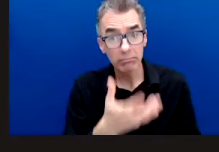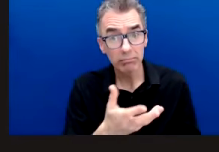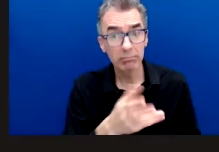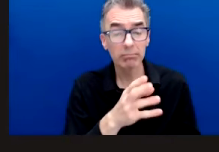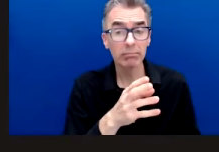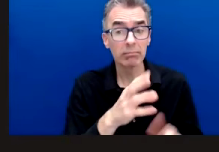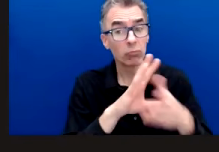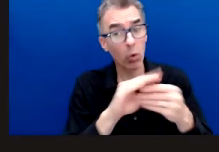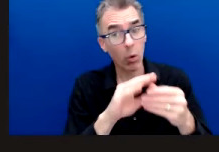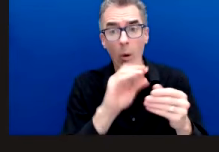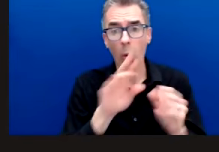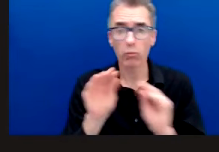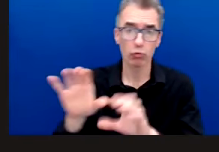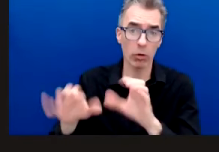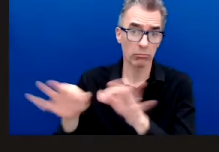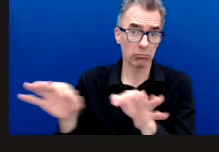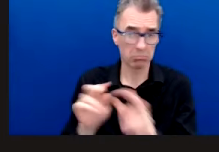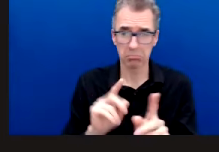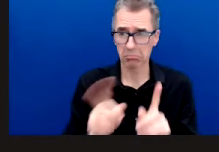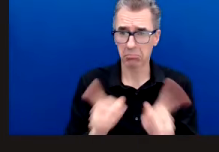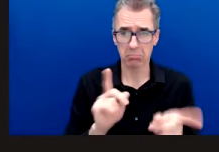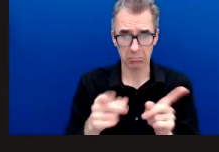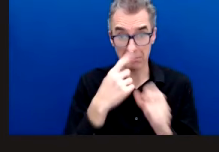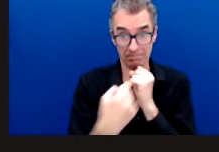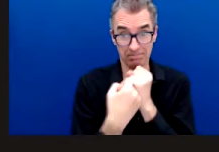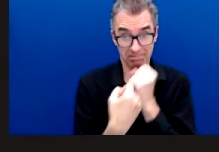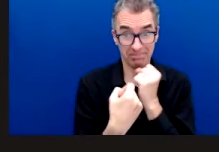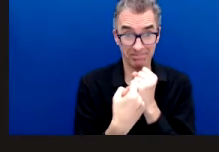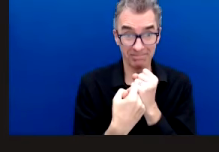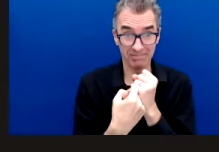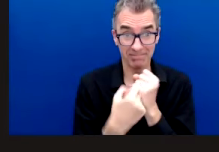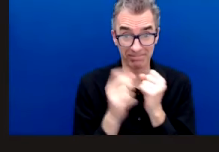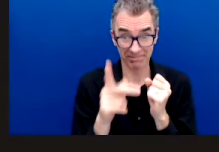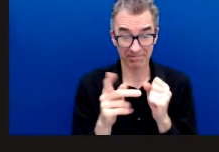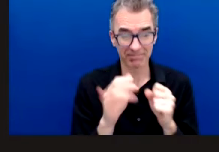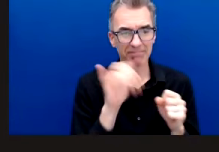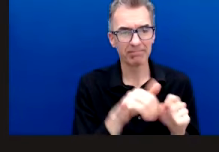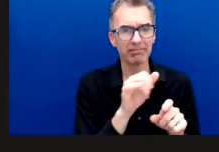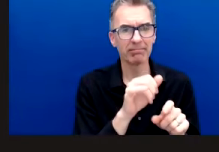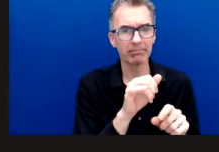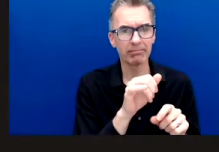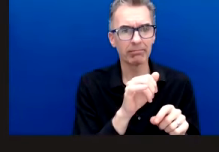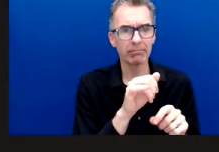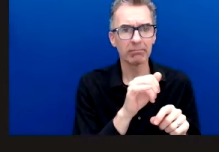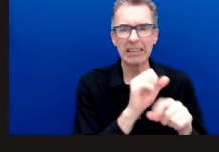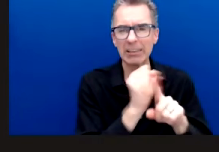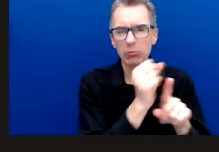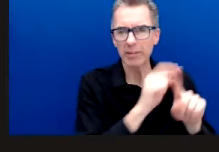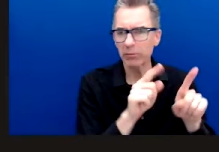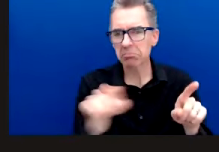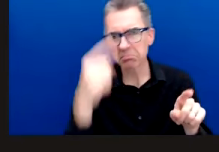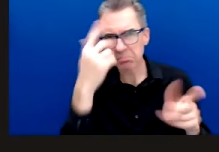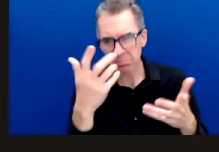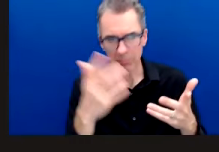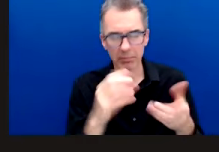chat. Please help us out and be engaged. All right. So case study